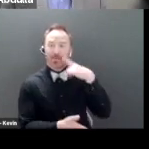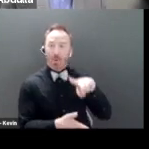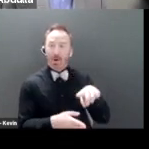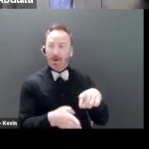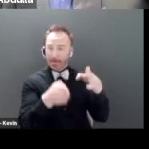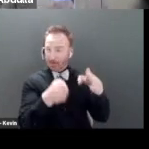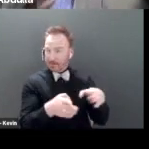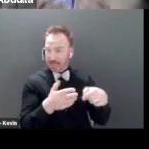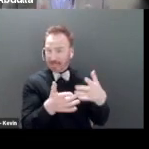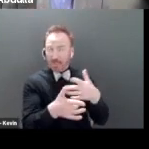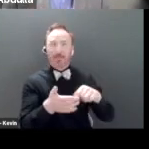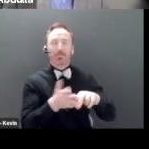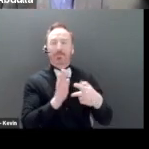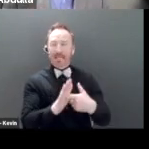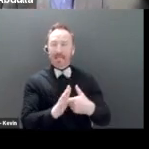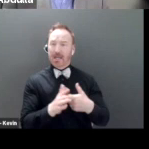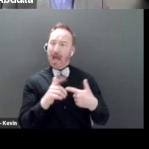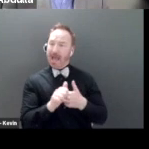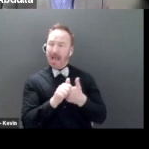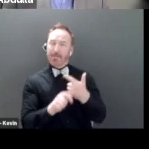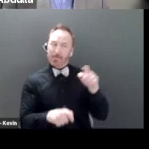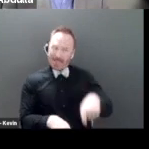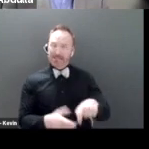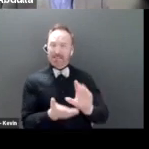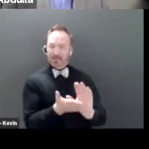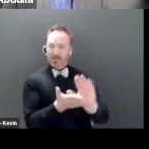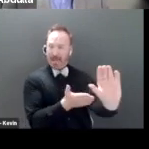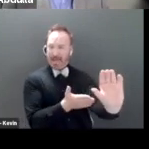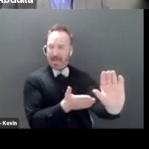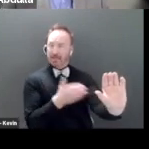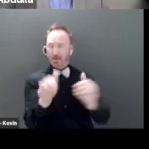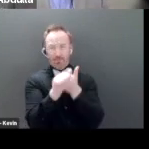to abide by and do the withholdings for.